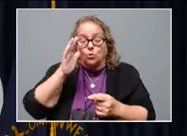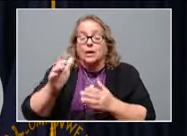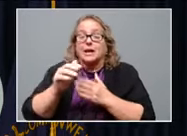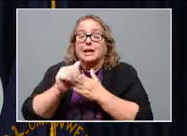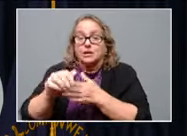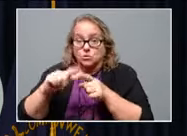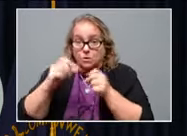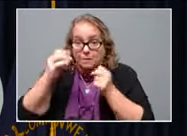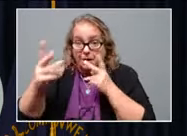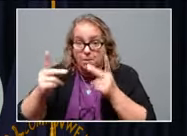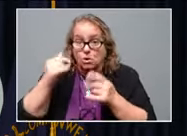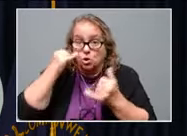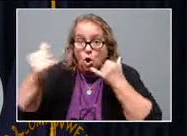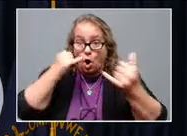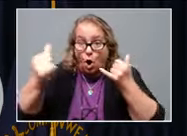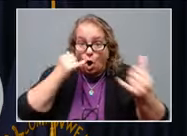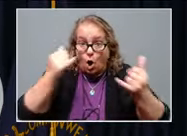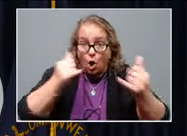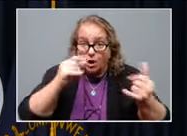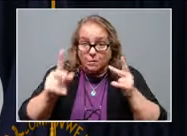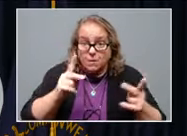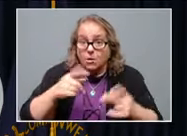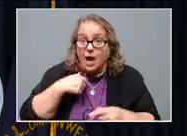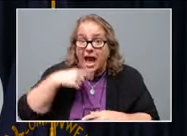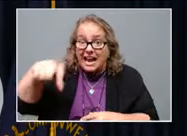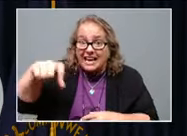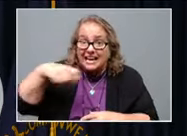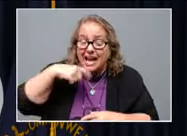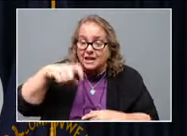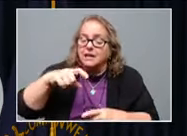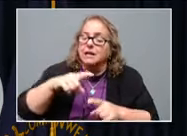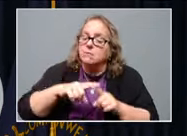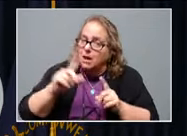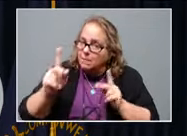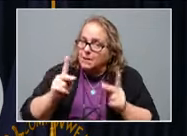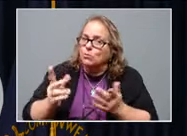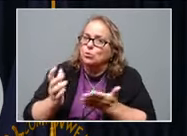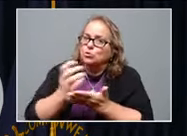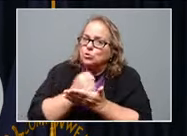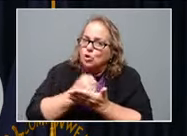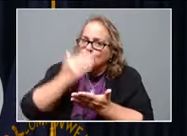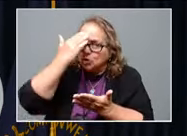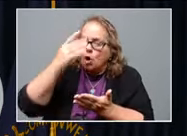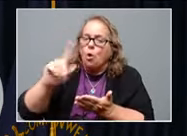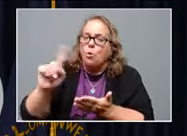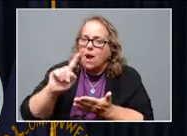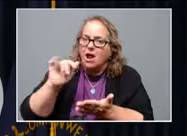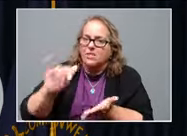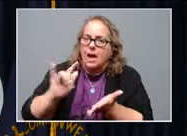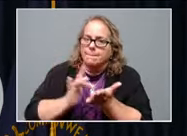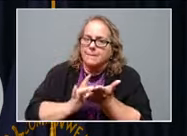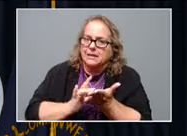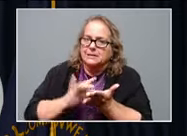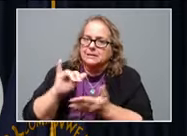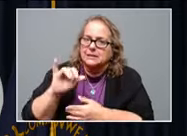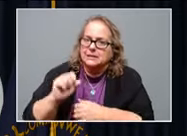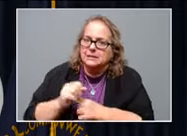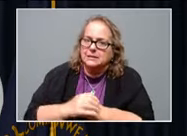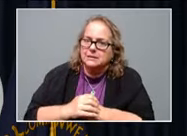people of the Commonwealth also deserve to know where this medication is. But I want to say it again, there's not going to be